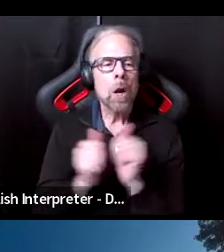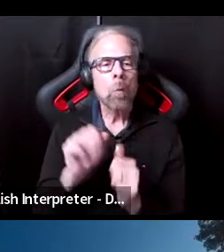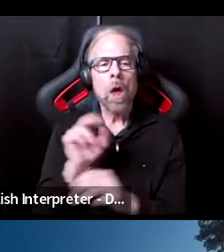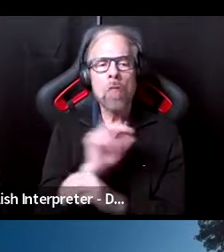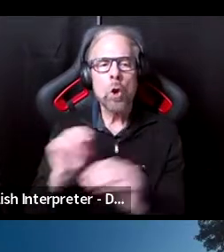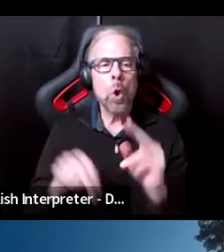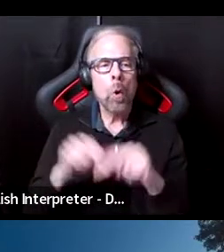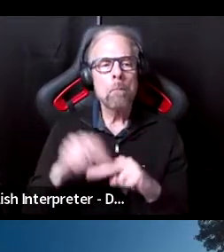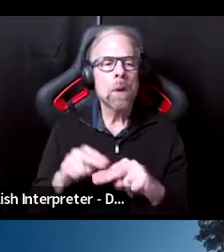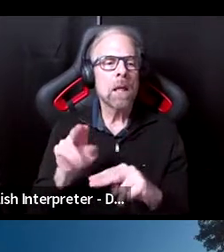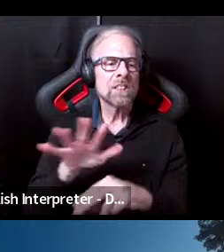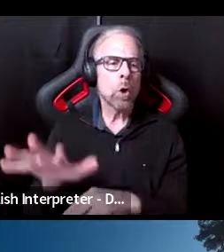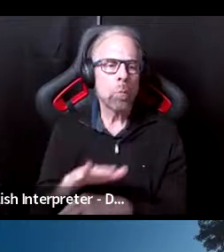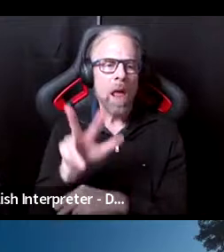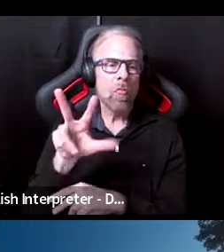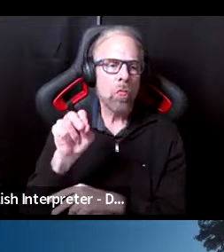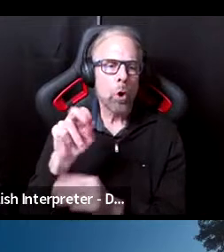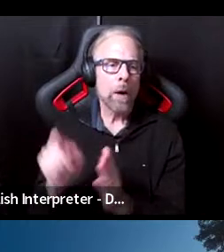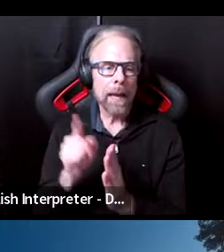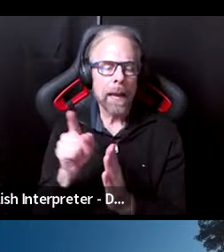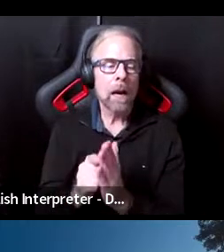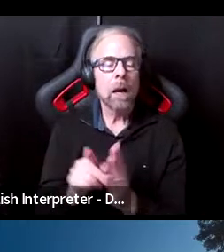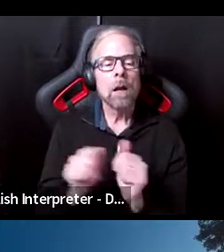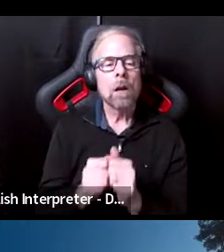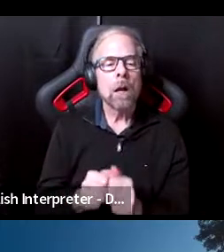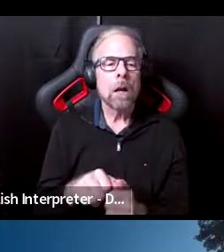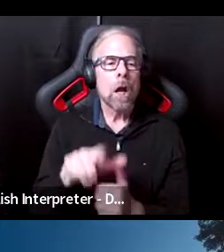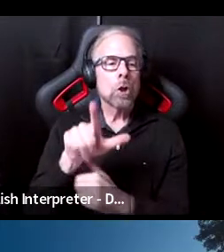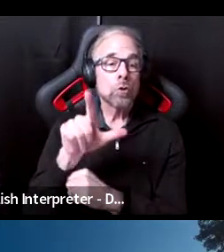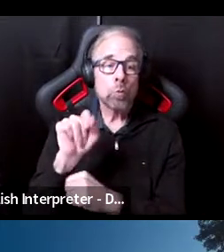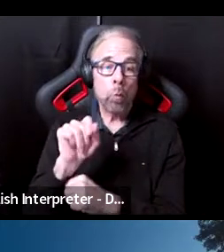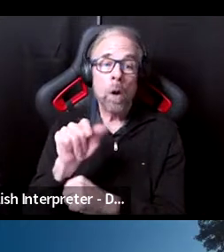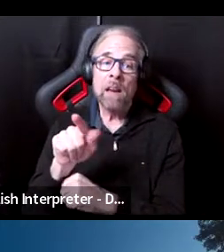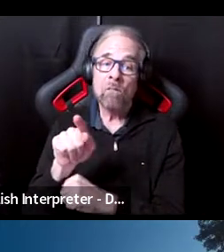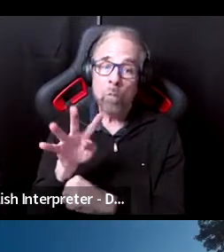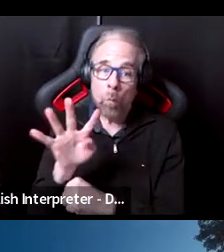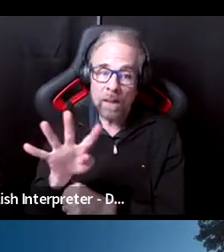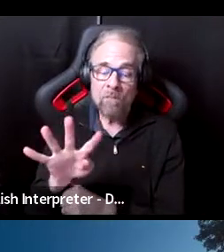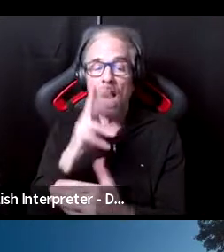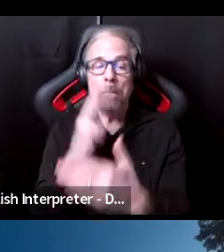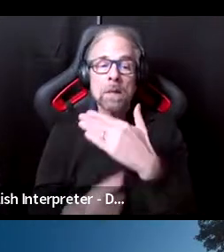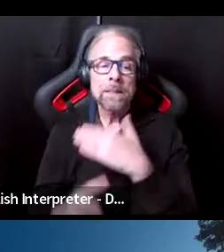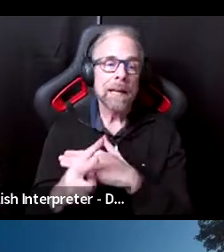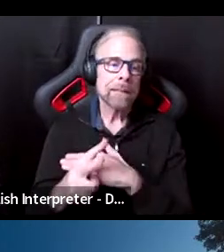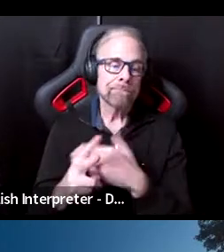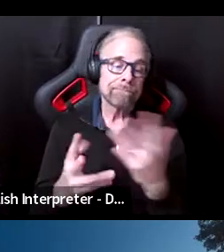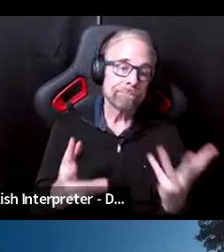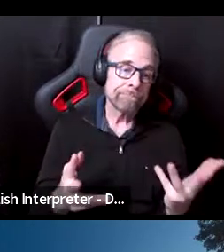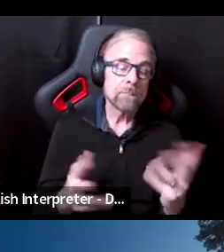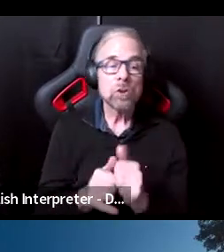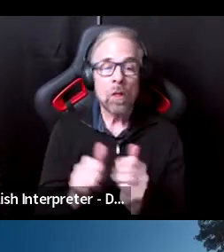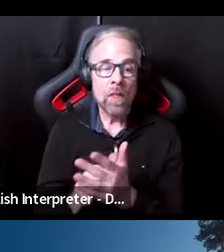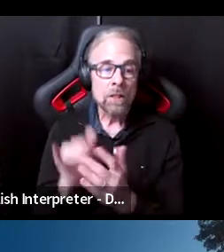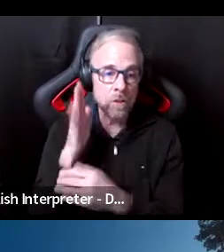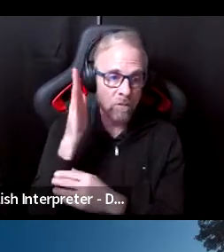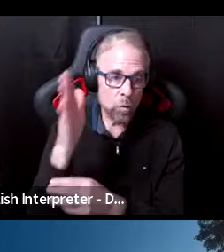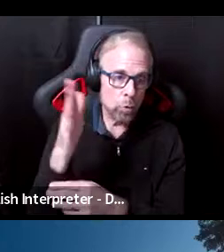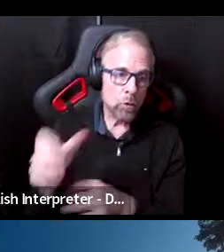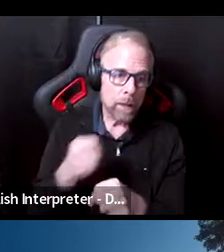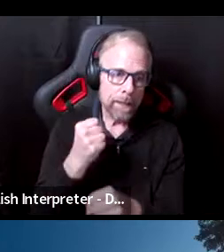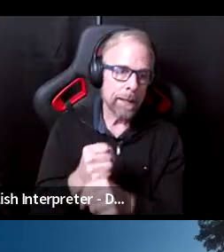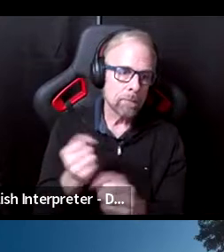about 30 hours. So again, these are 2045 projections. So remember, we're out into 2045 future year time period.